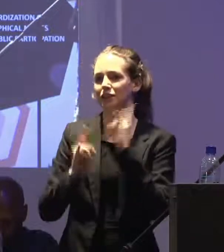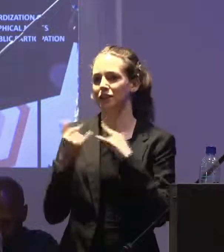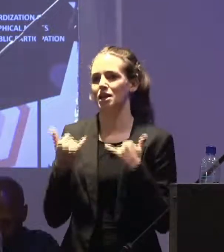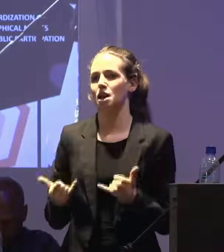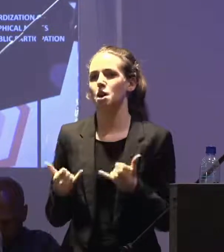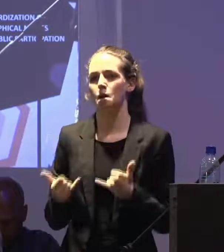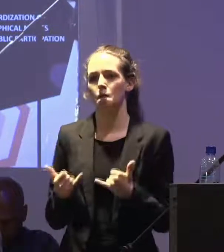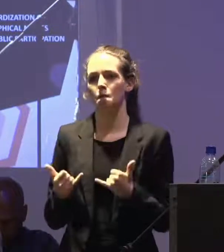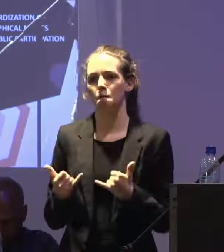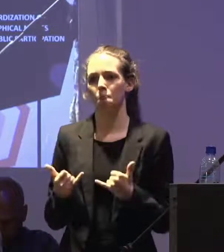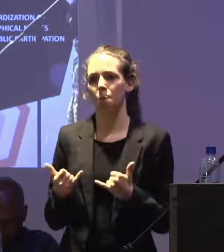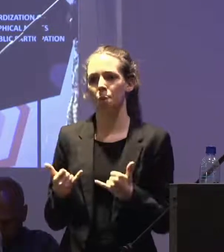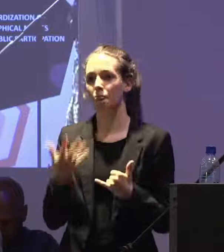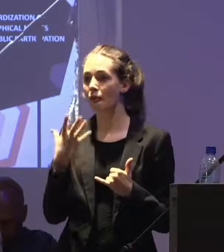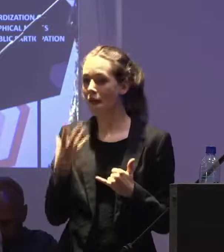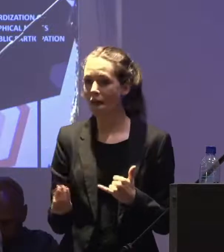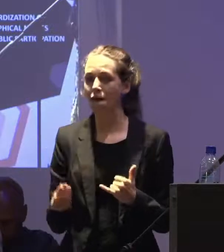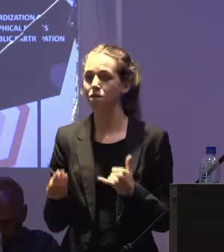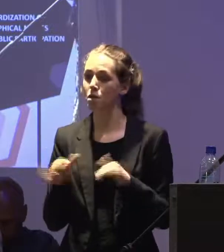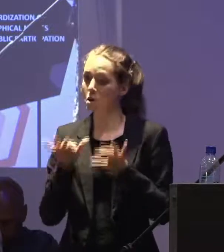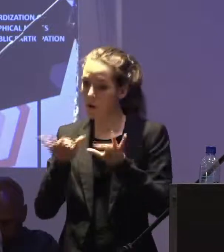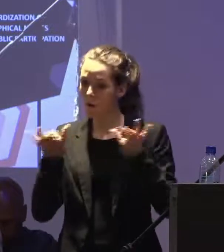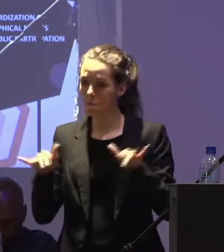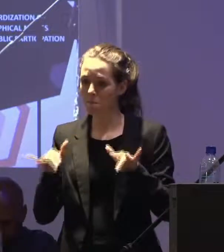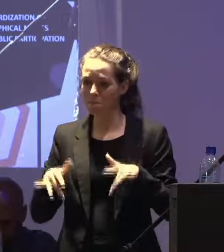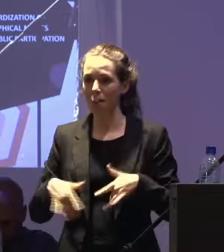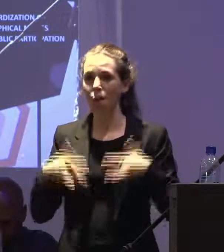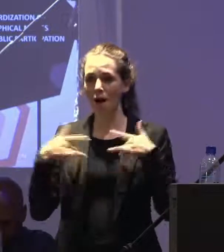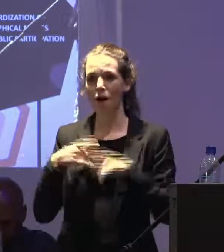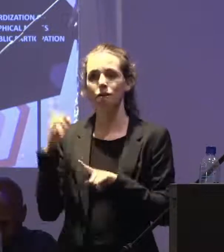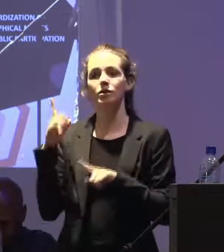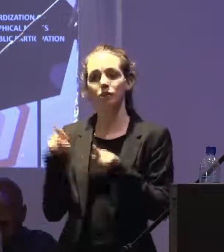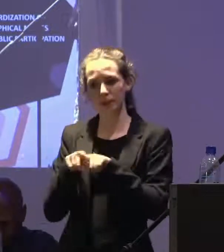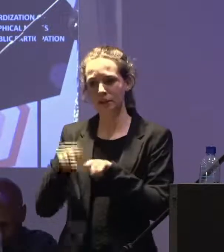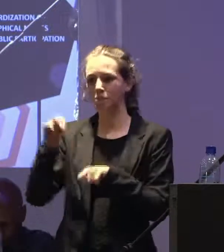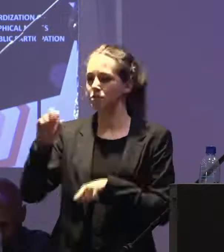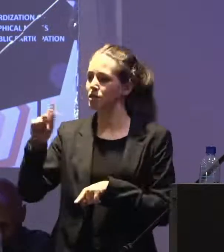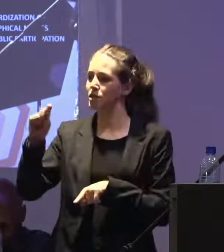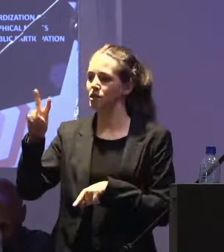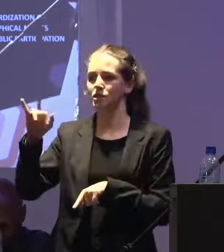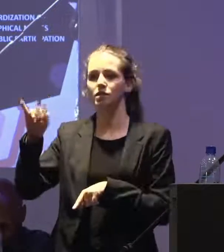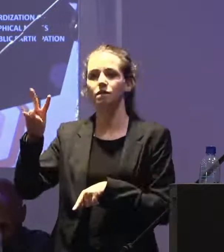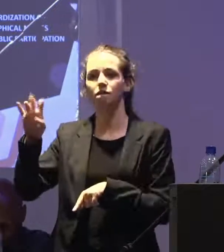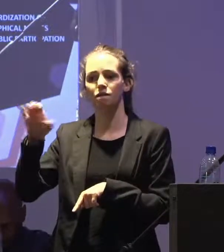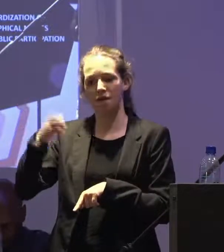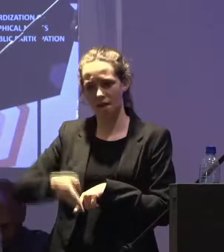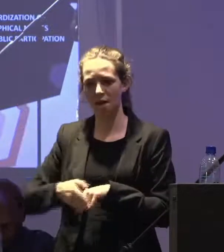native yards here, and it is unpleasant